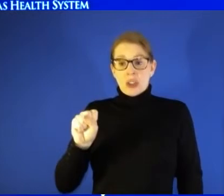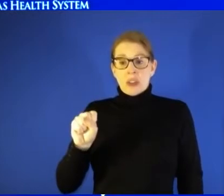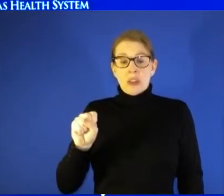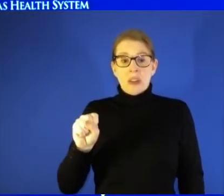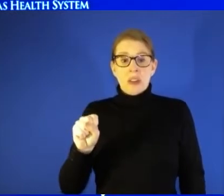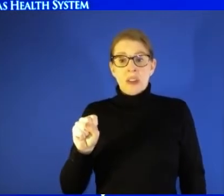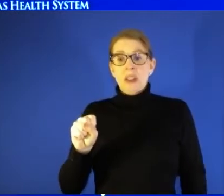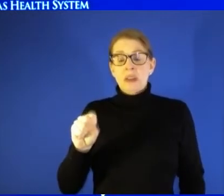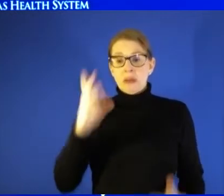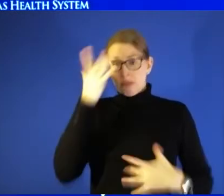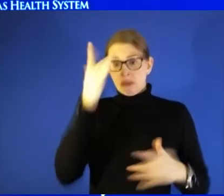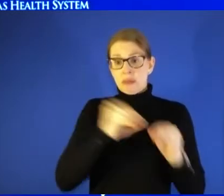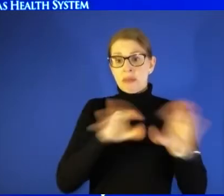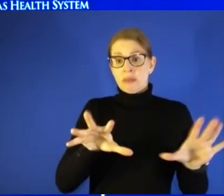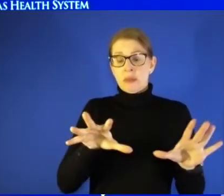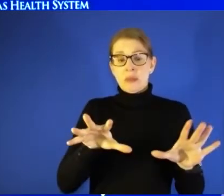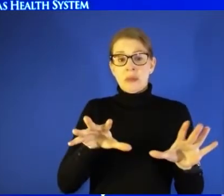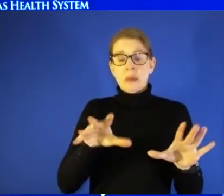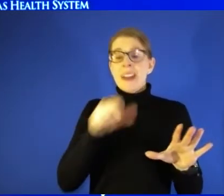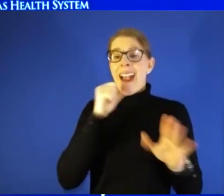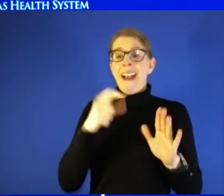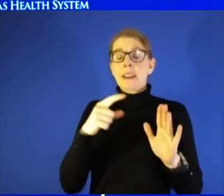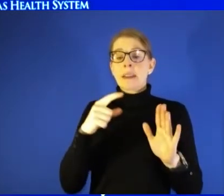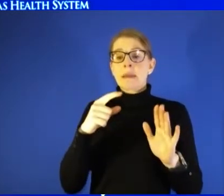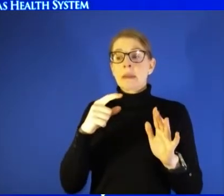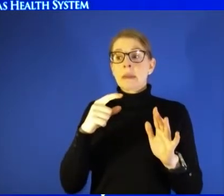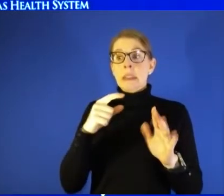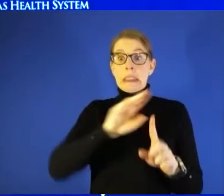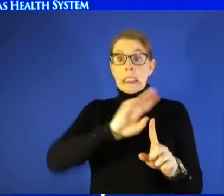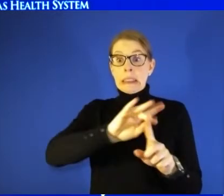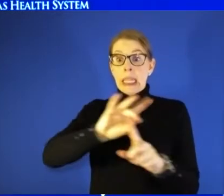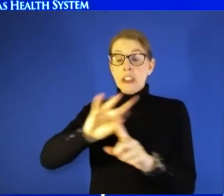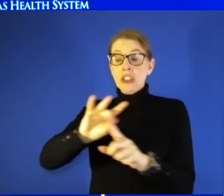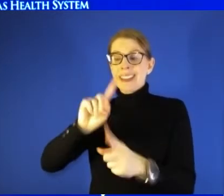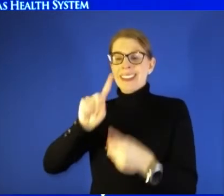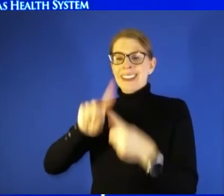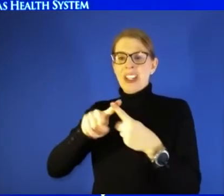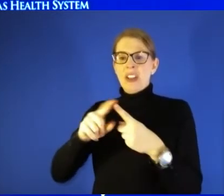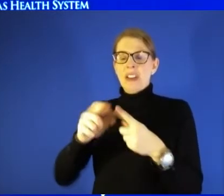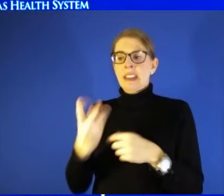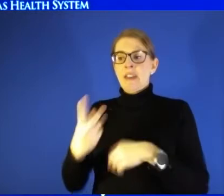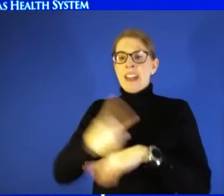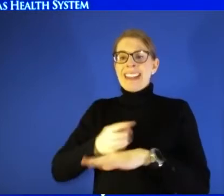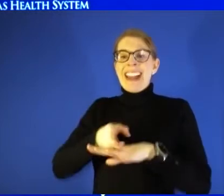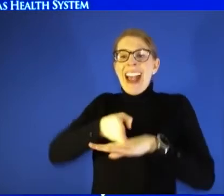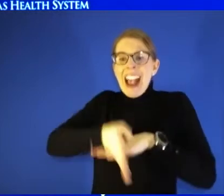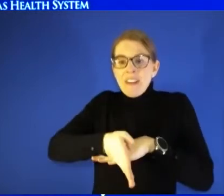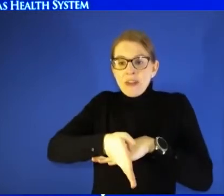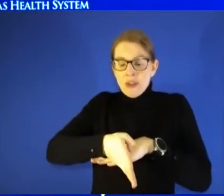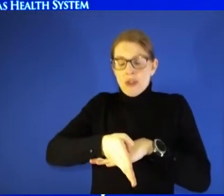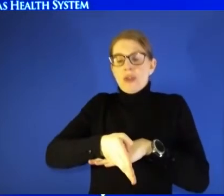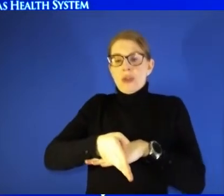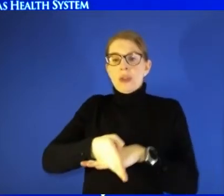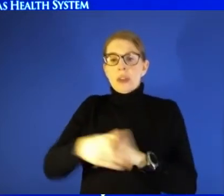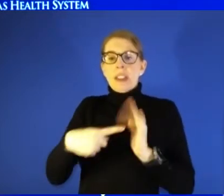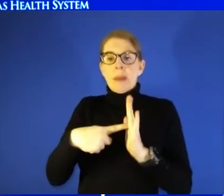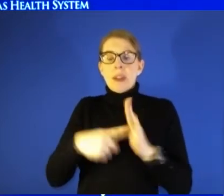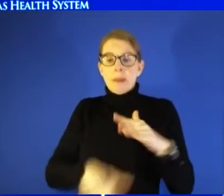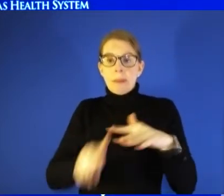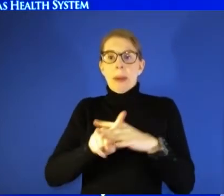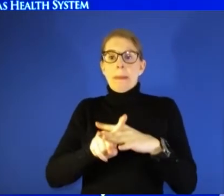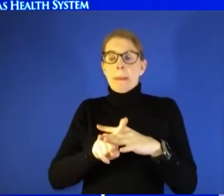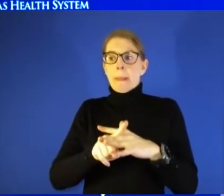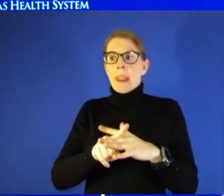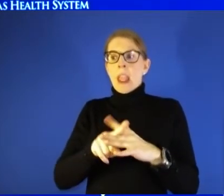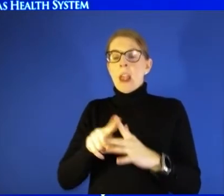epidemic, where you really weren't contagious until several days after symptoms started. With SARS-CoV-2, you continue to be contagious now